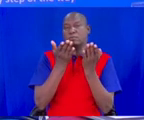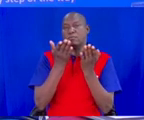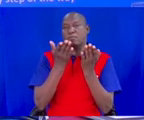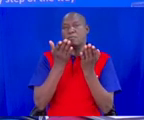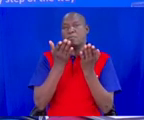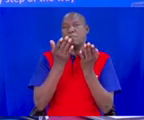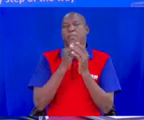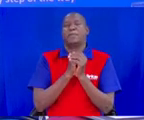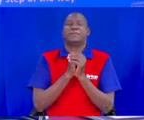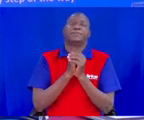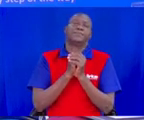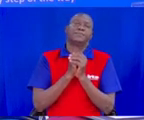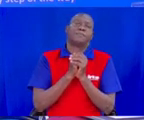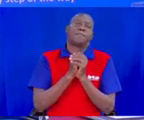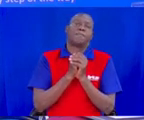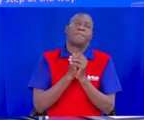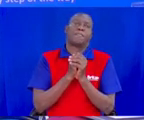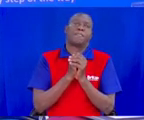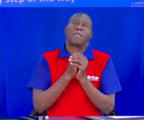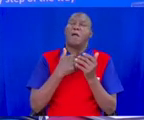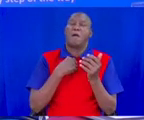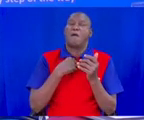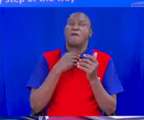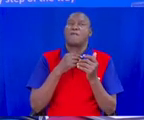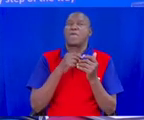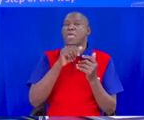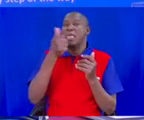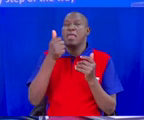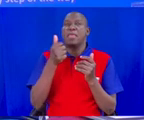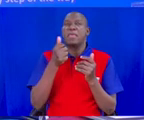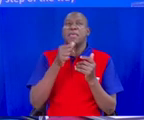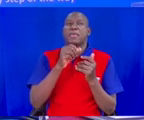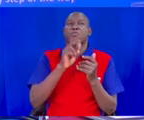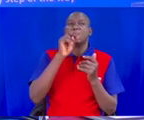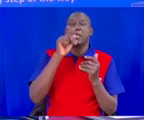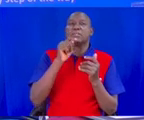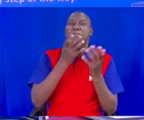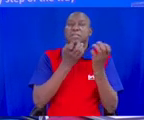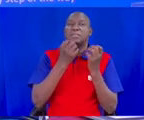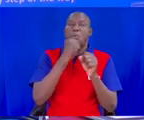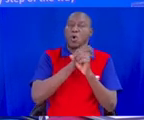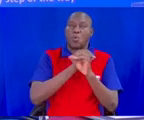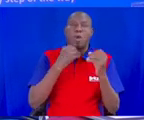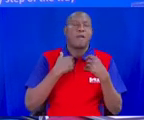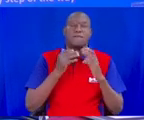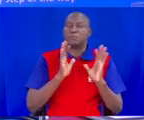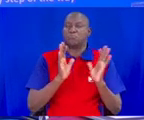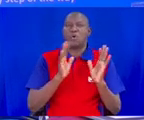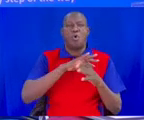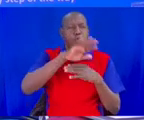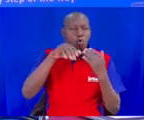have been concerned. We do not have any business unit which is not functioning. All of them are open and available for